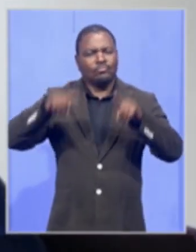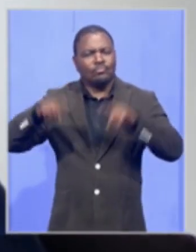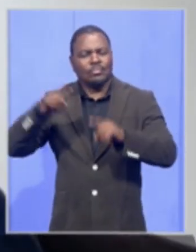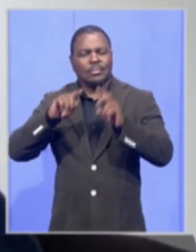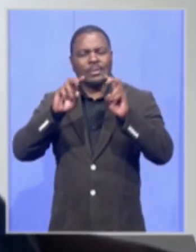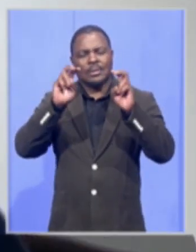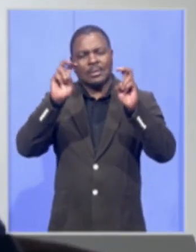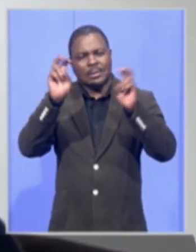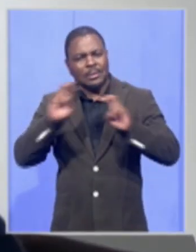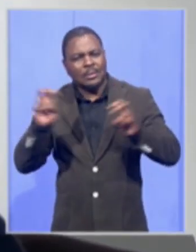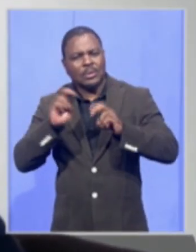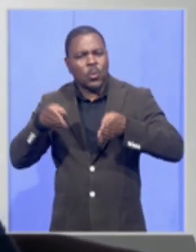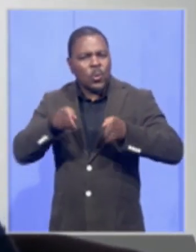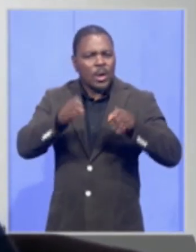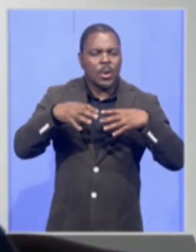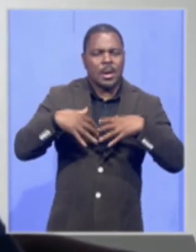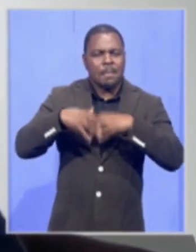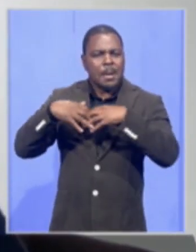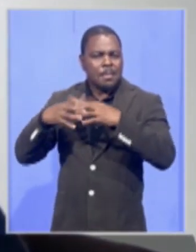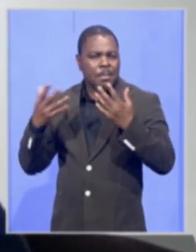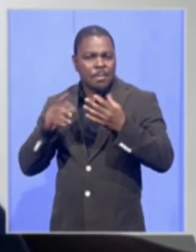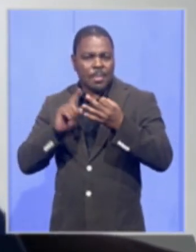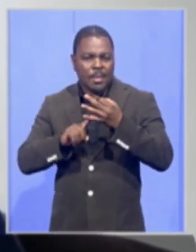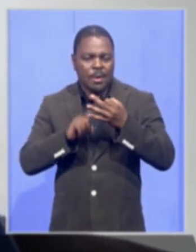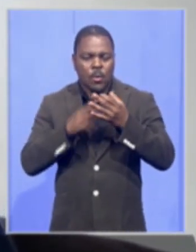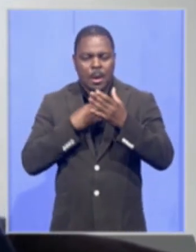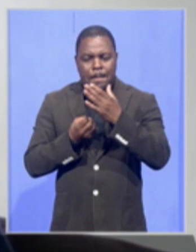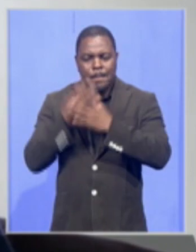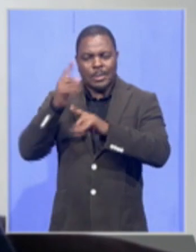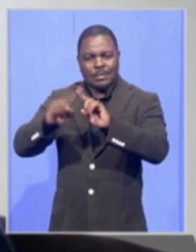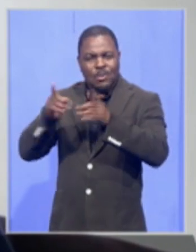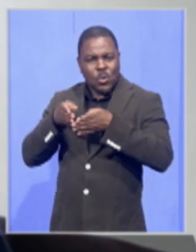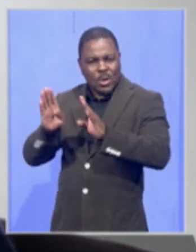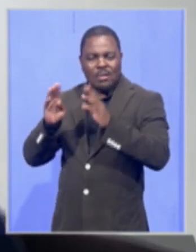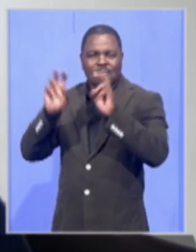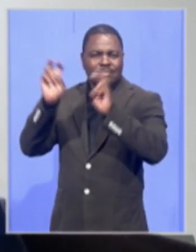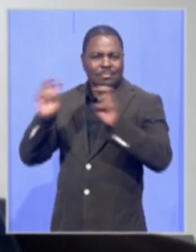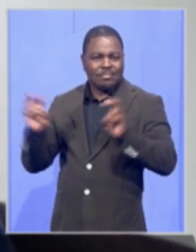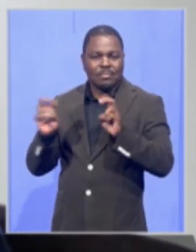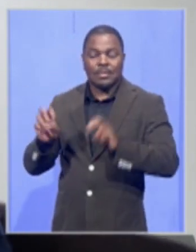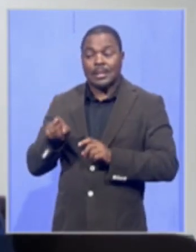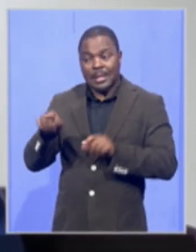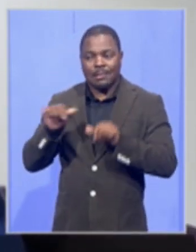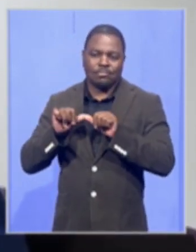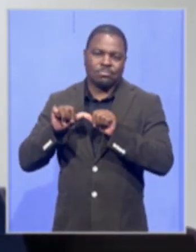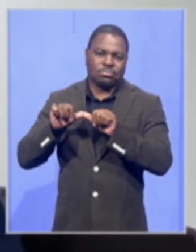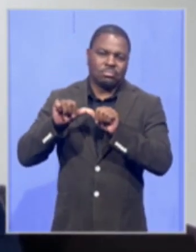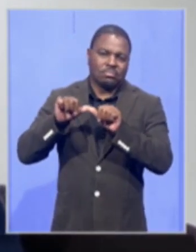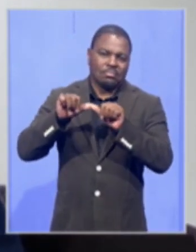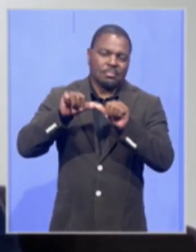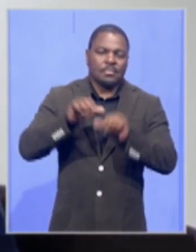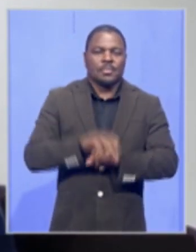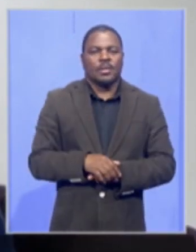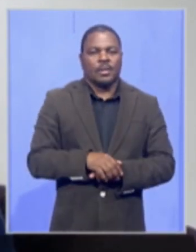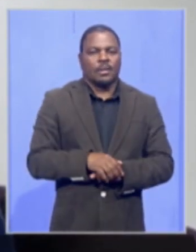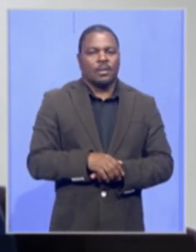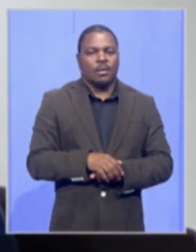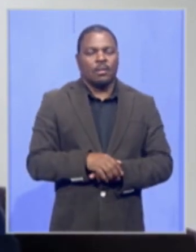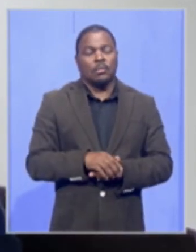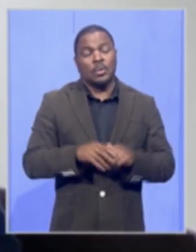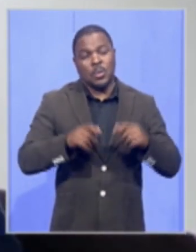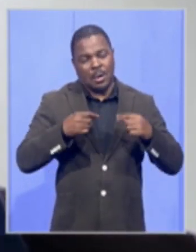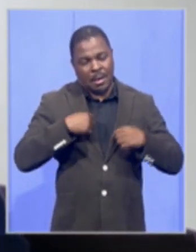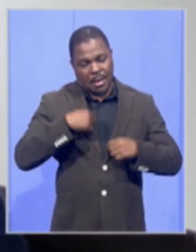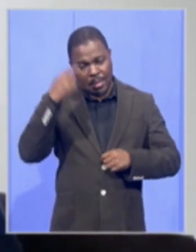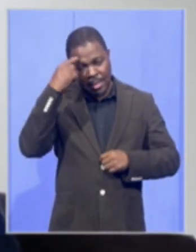and a more diverse production of energy, and that must continue. I think that